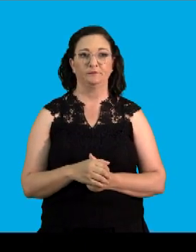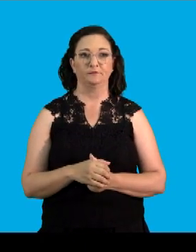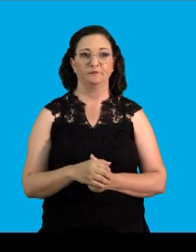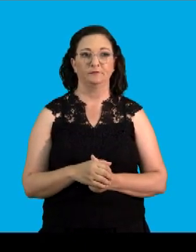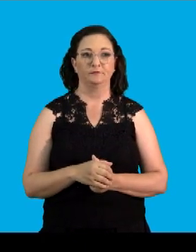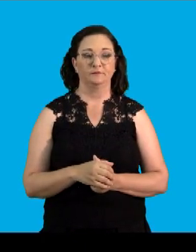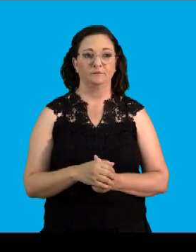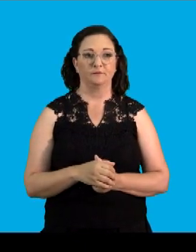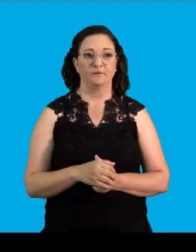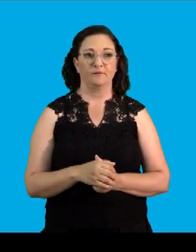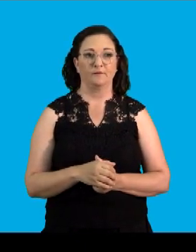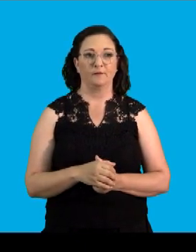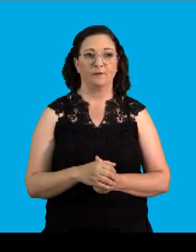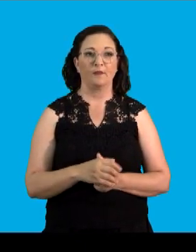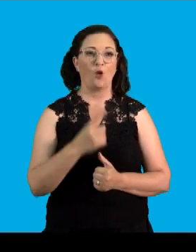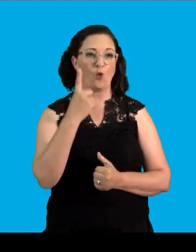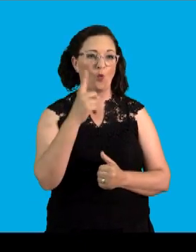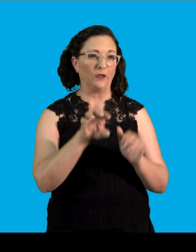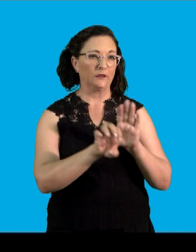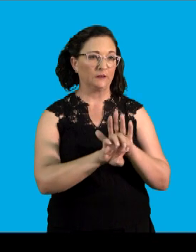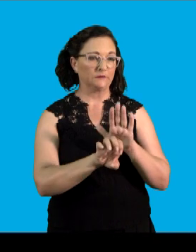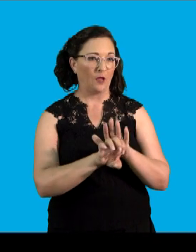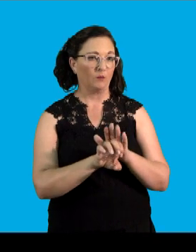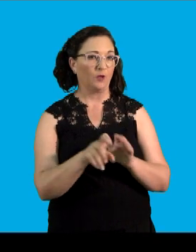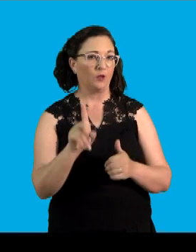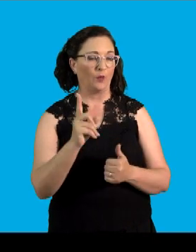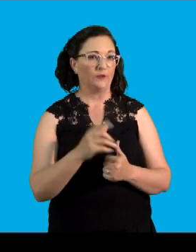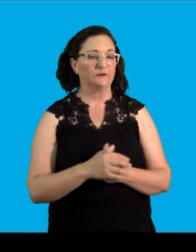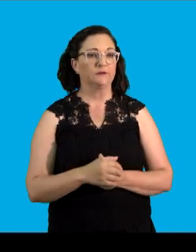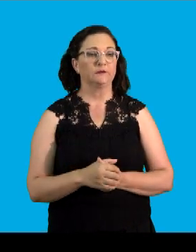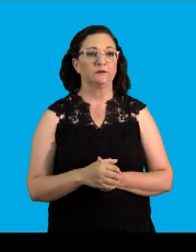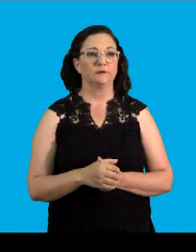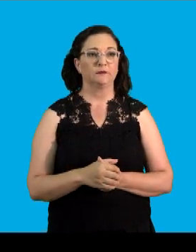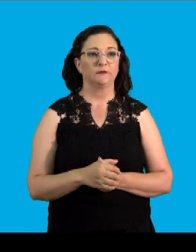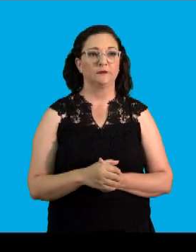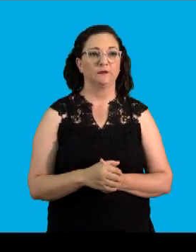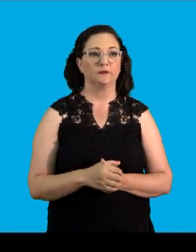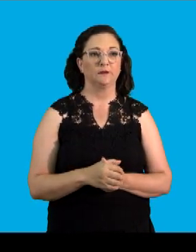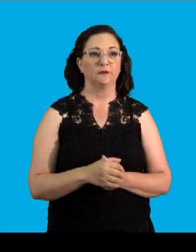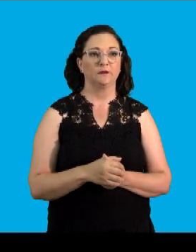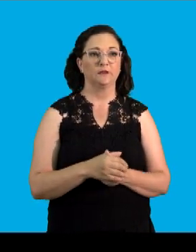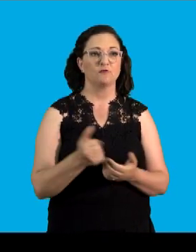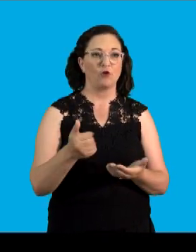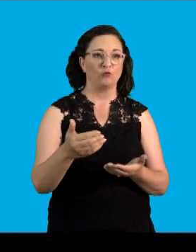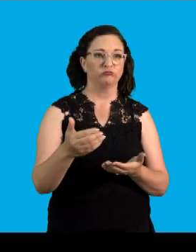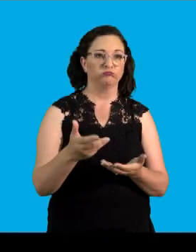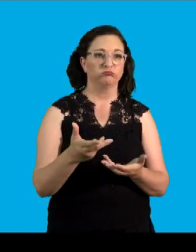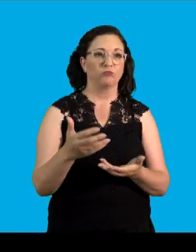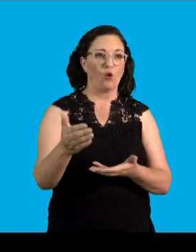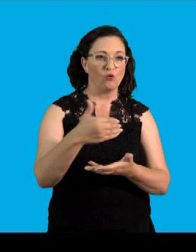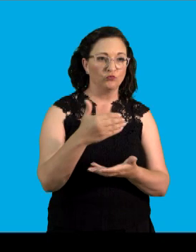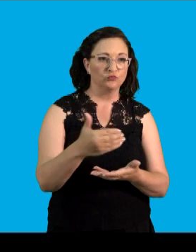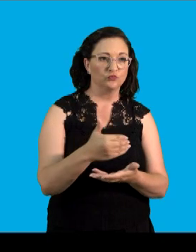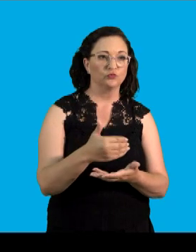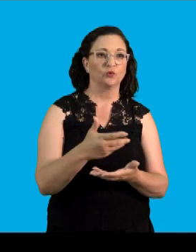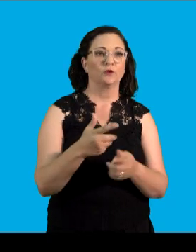Right, and they said give 1 example of each sector. So here they collect or extract raw